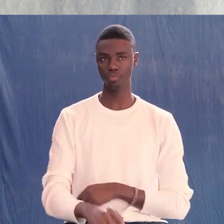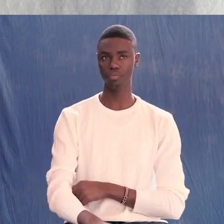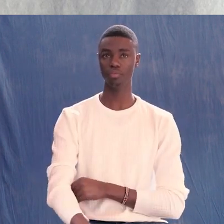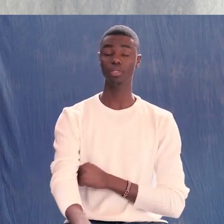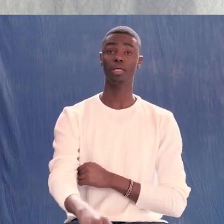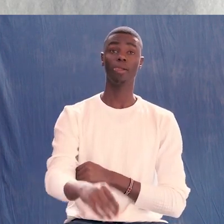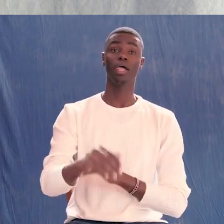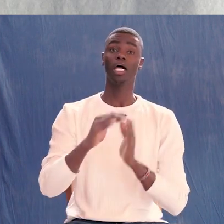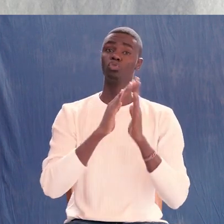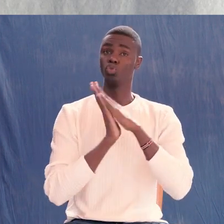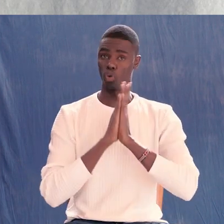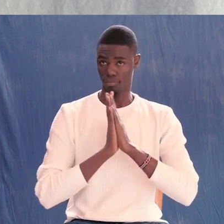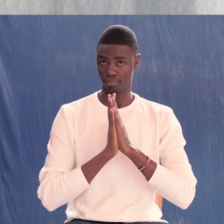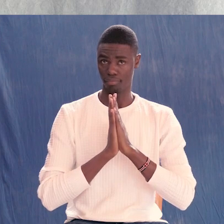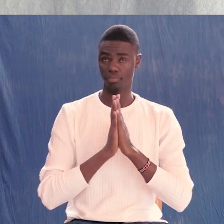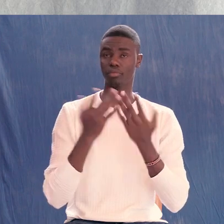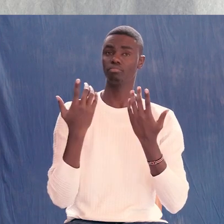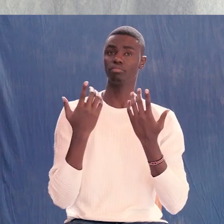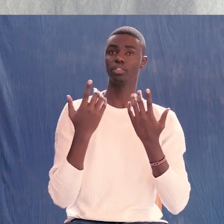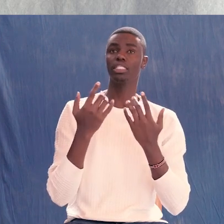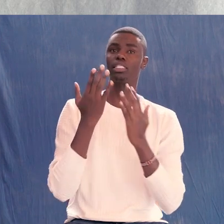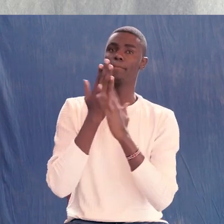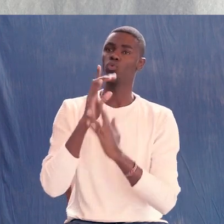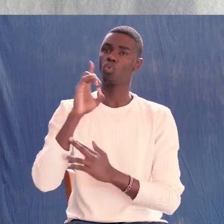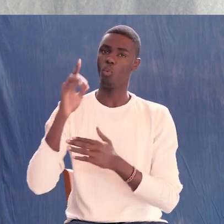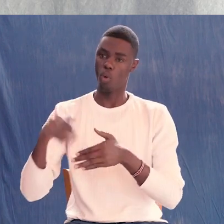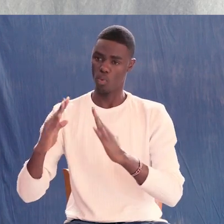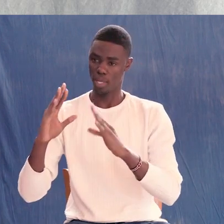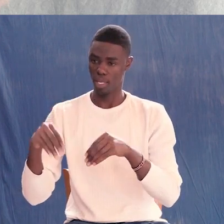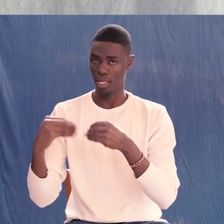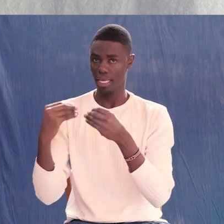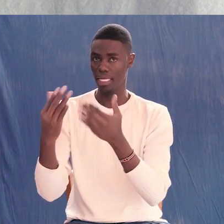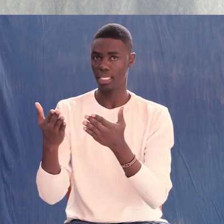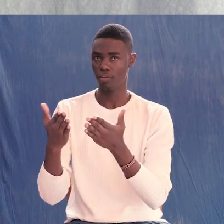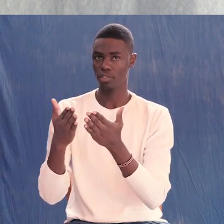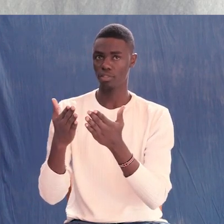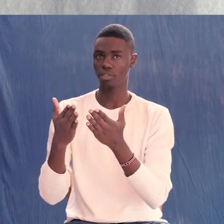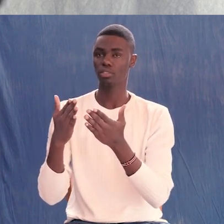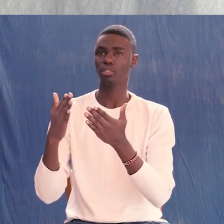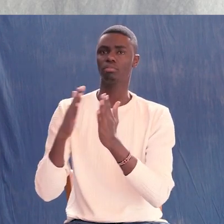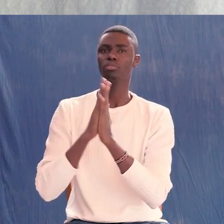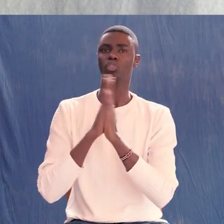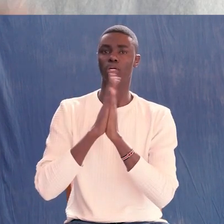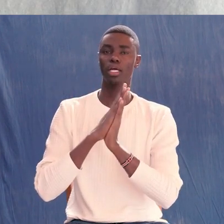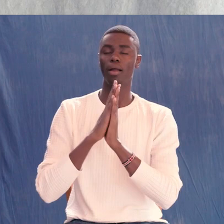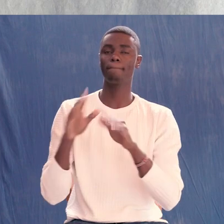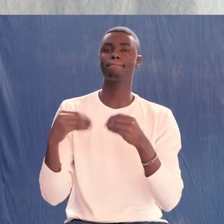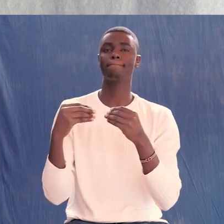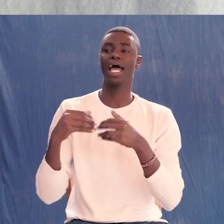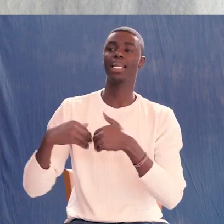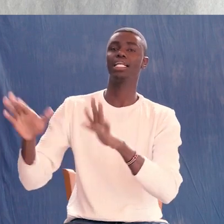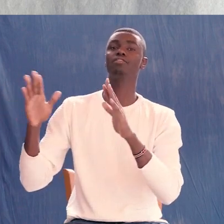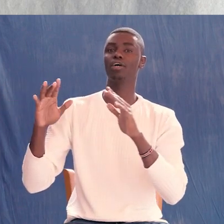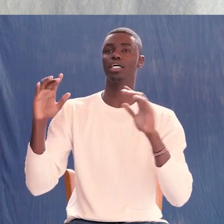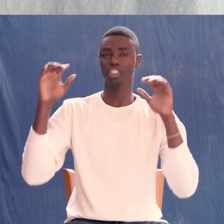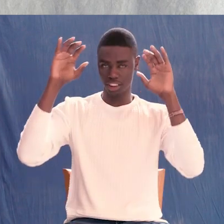In fact, this story is sandwiched between one where he gives this story of the shepherd who leaves the 99 sheep and